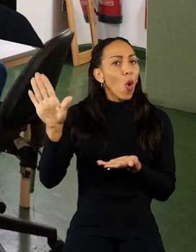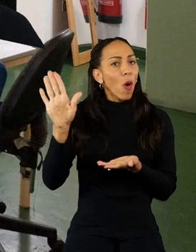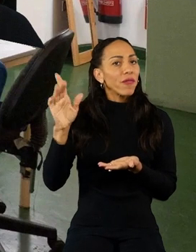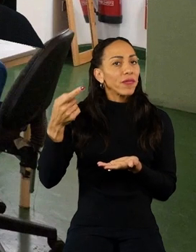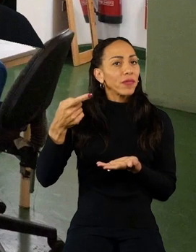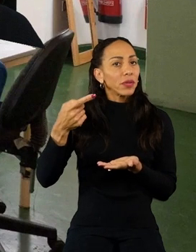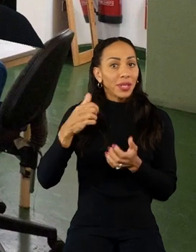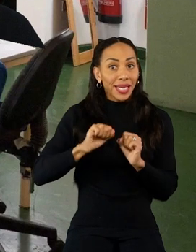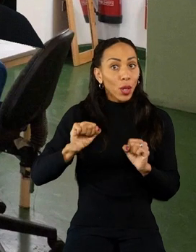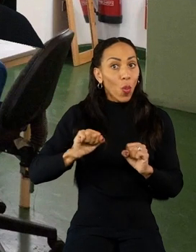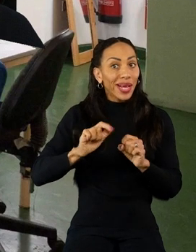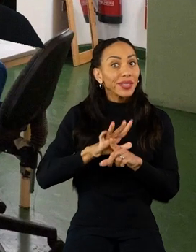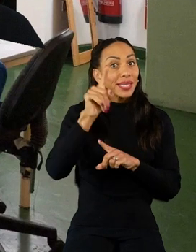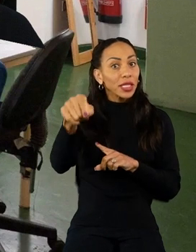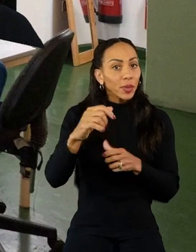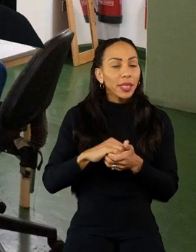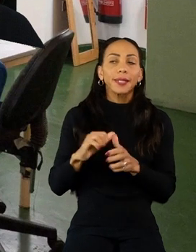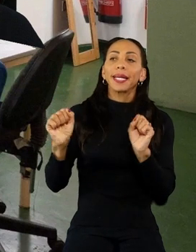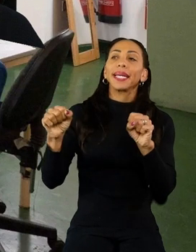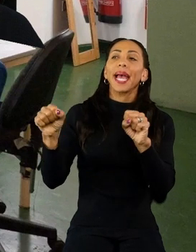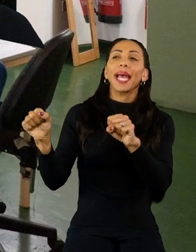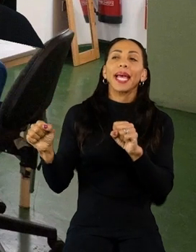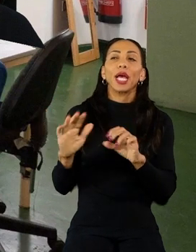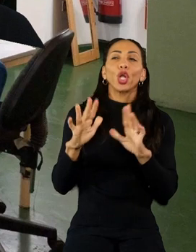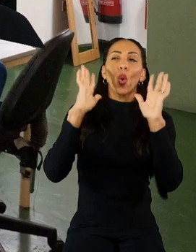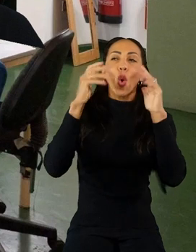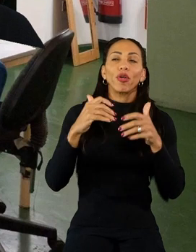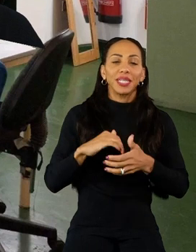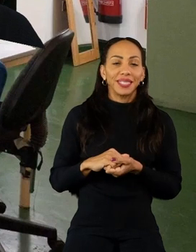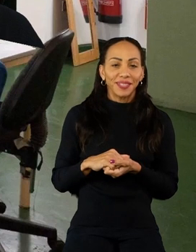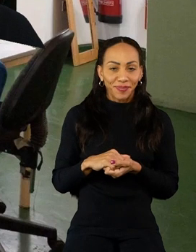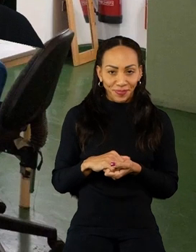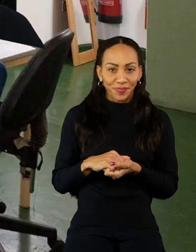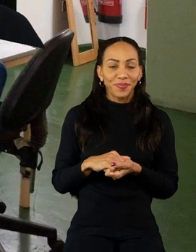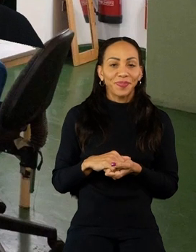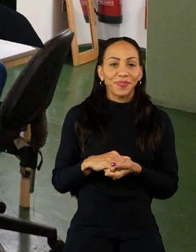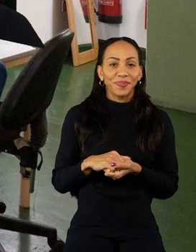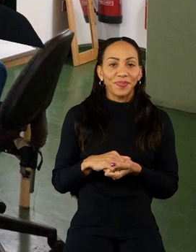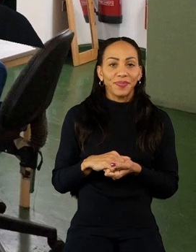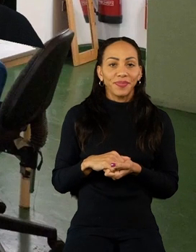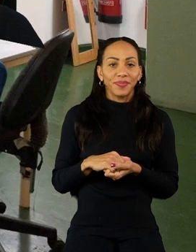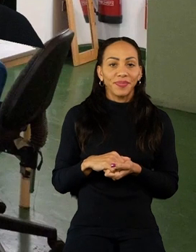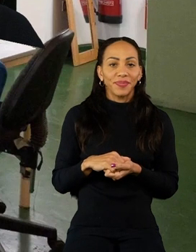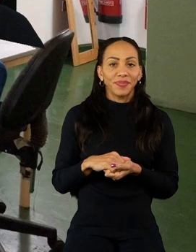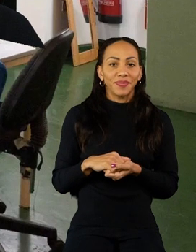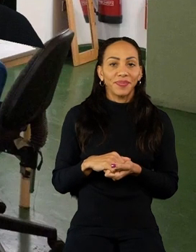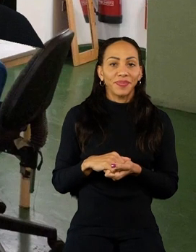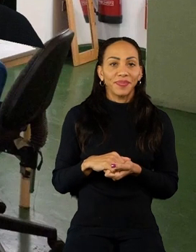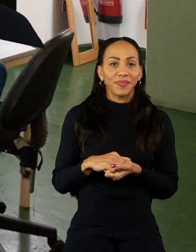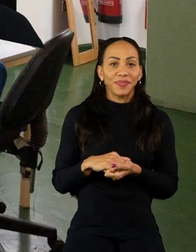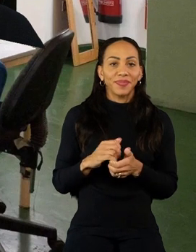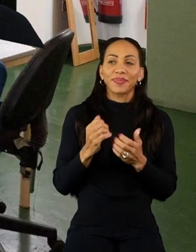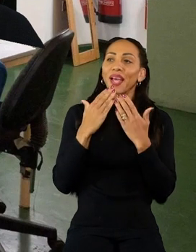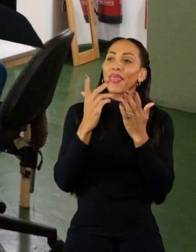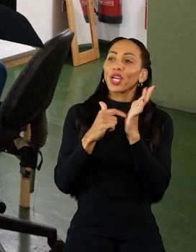I'm on annual leave this week. Can it wait till next week? Or of course, yeah. No worries. No hurry for it. We're fine.